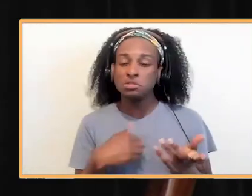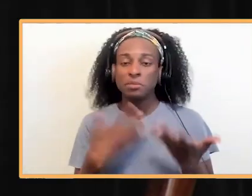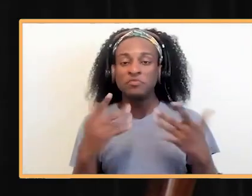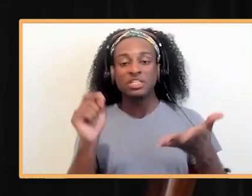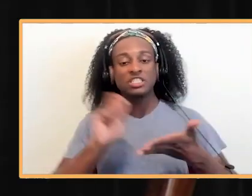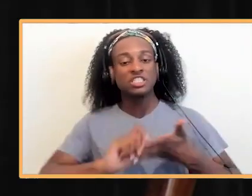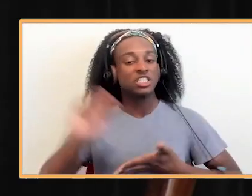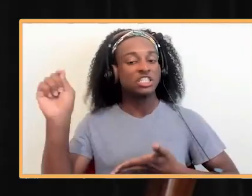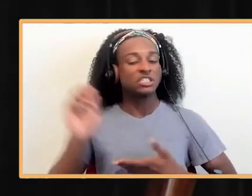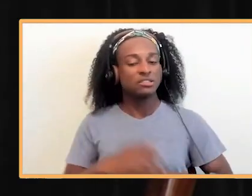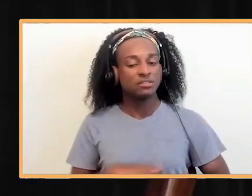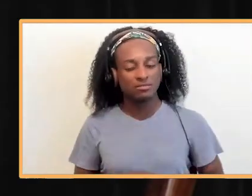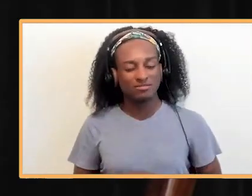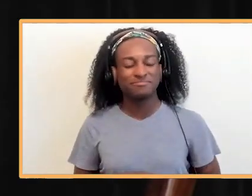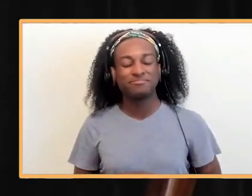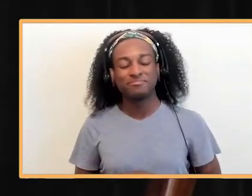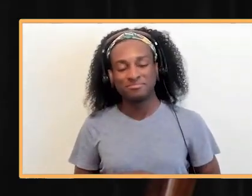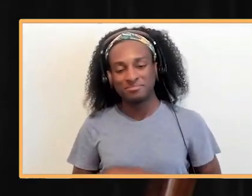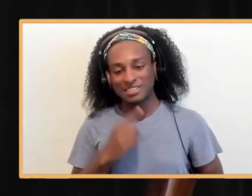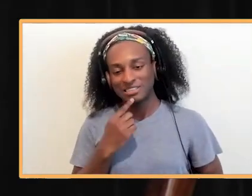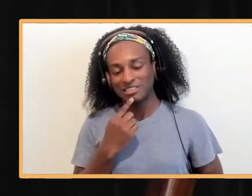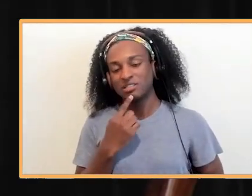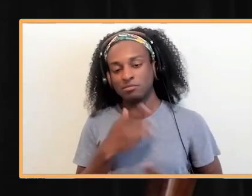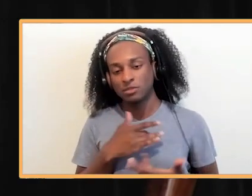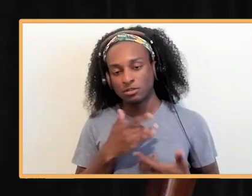Huge concern.